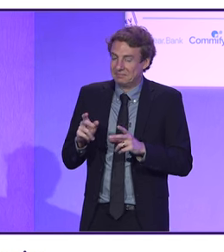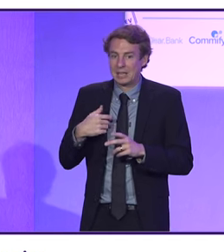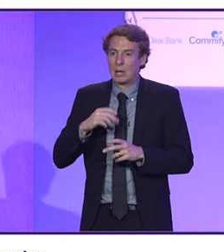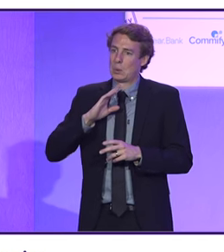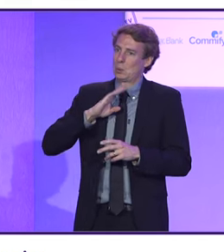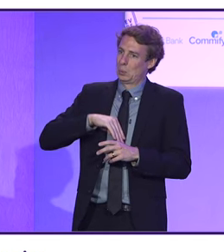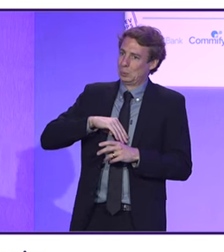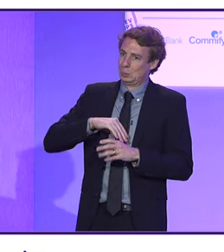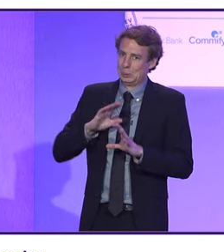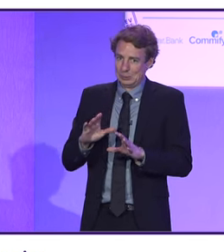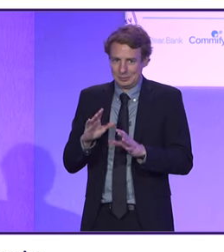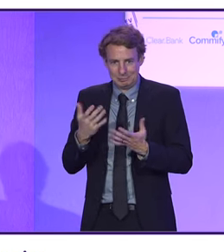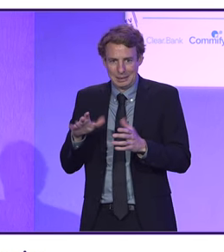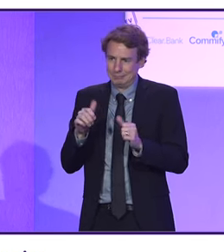to the point.